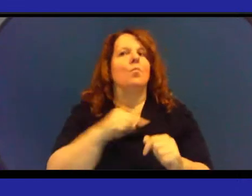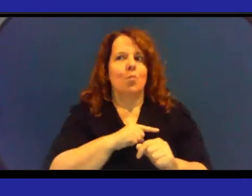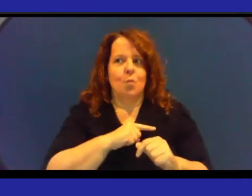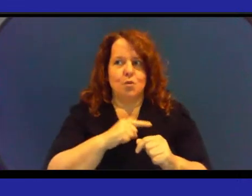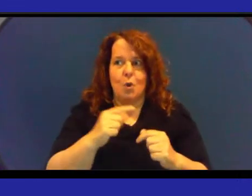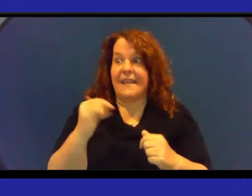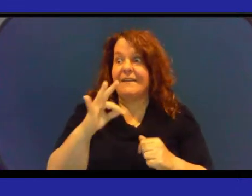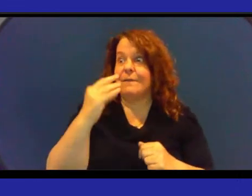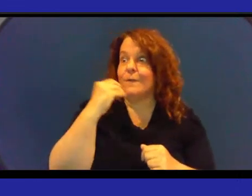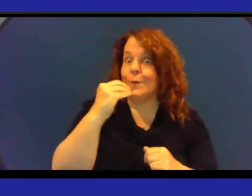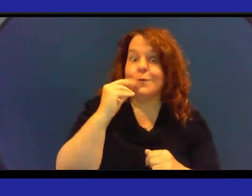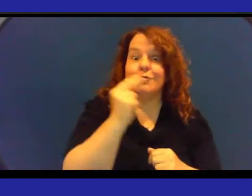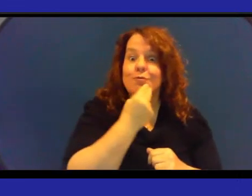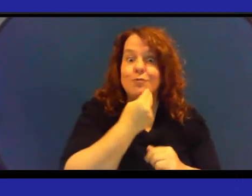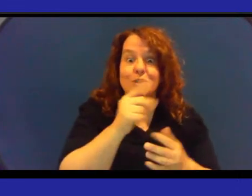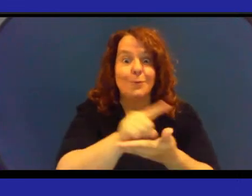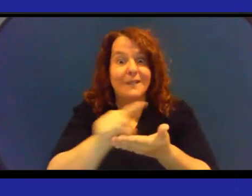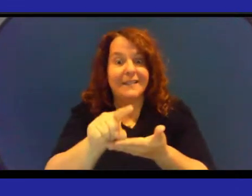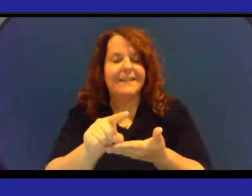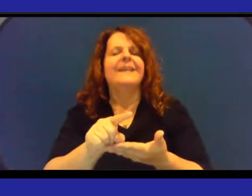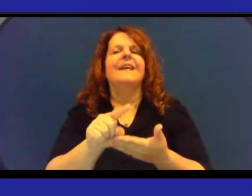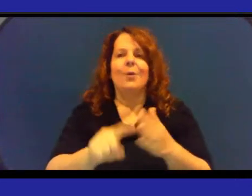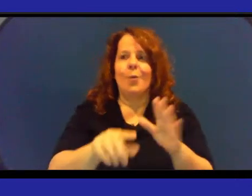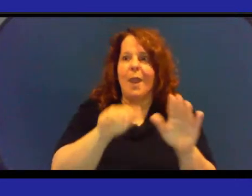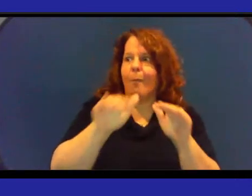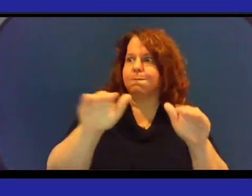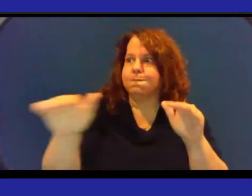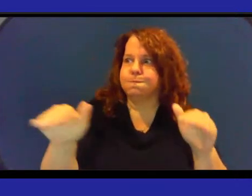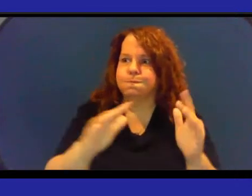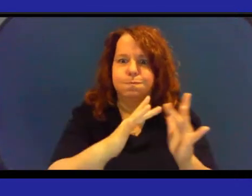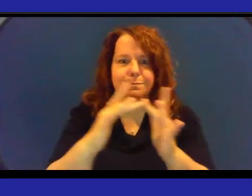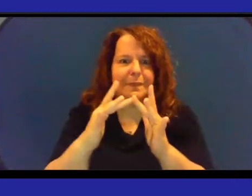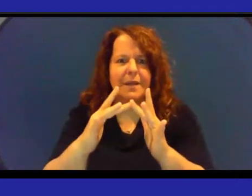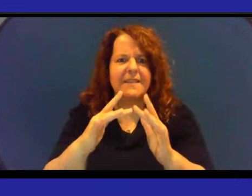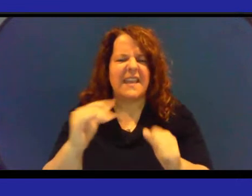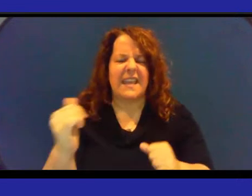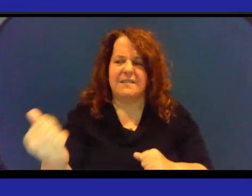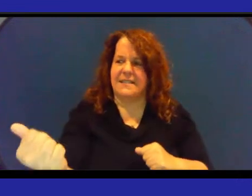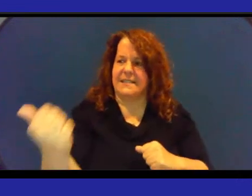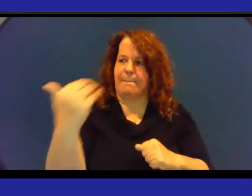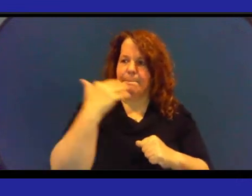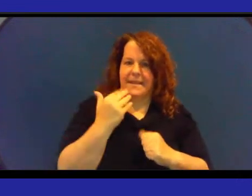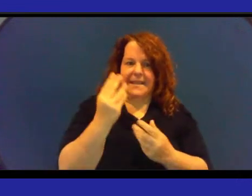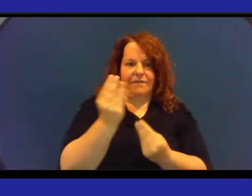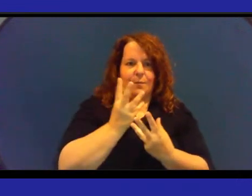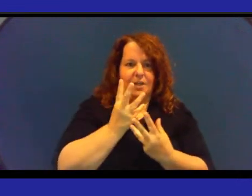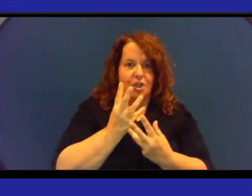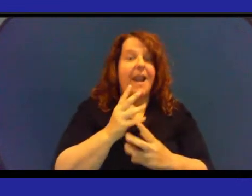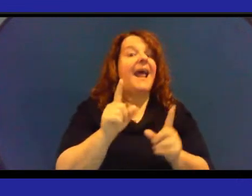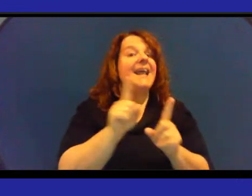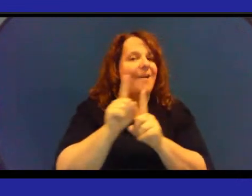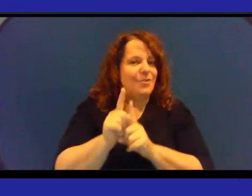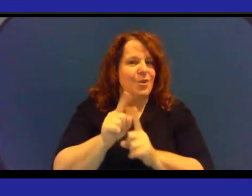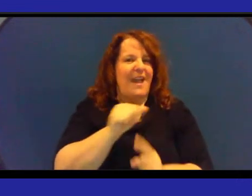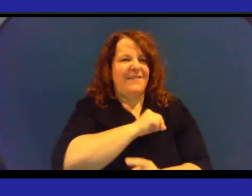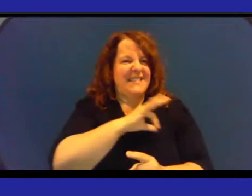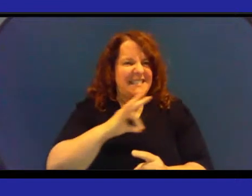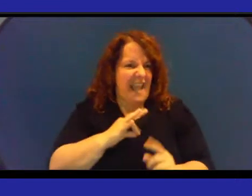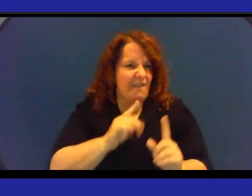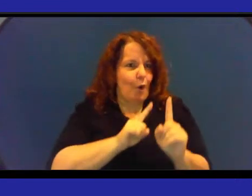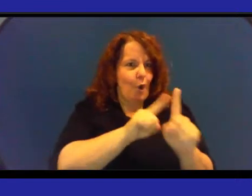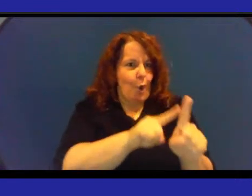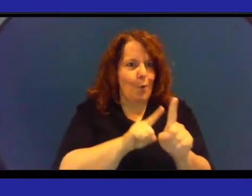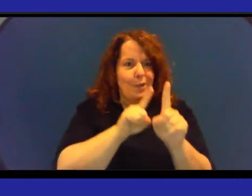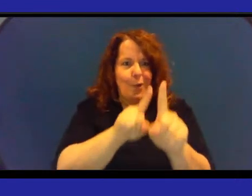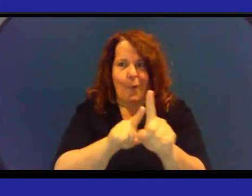don't have to do a paper application. They can just submit their information to us. But I also have staff going out into all of the facilities, speaking